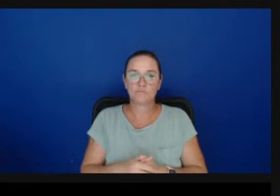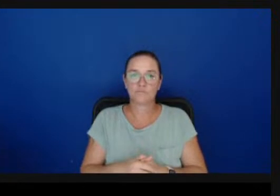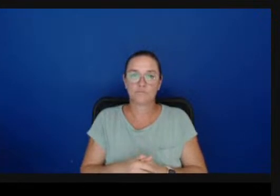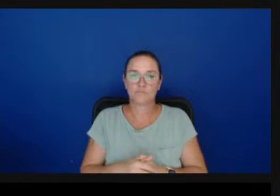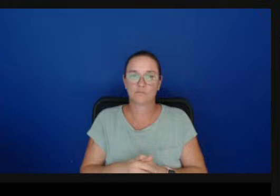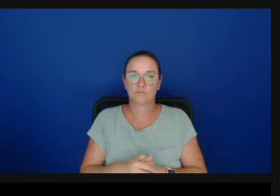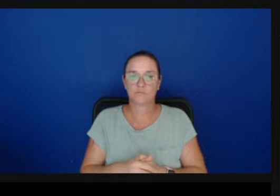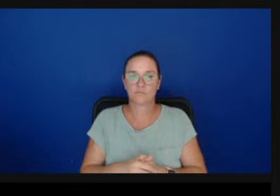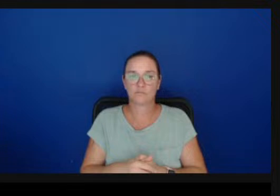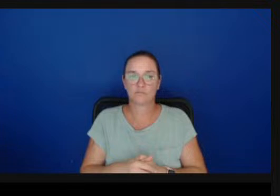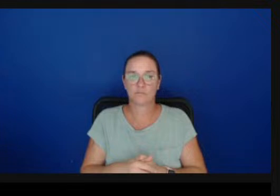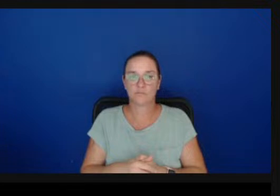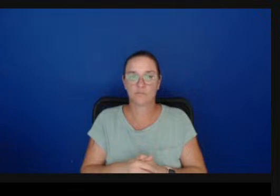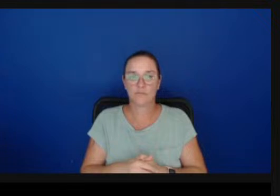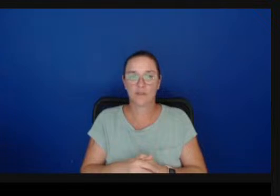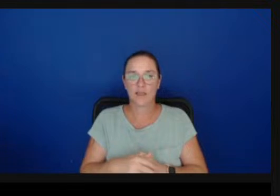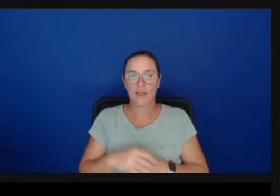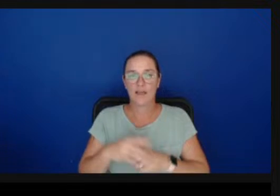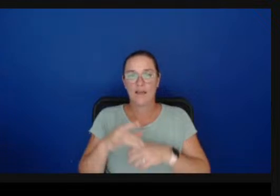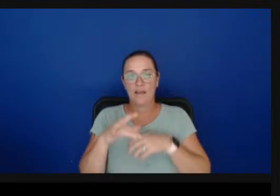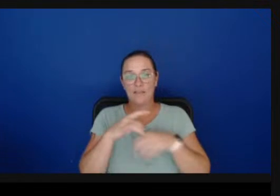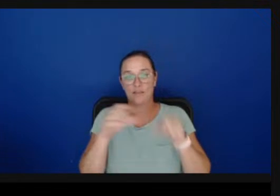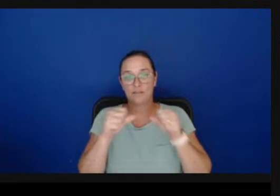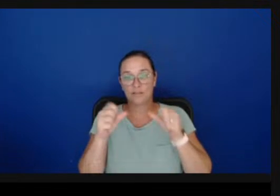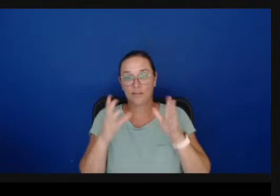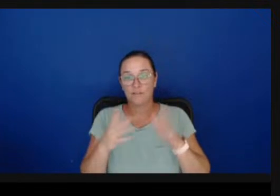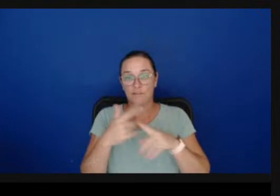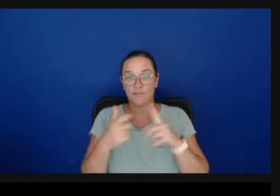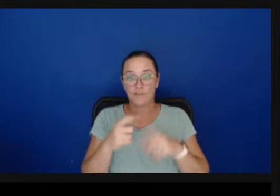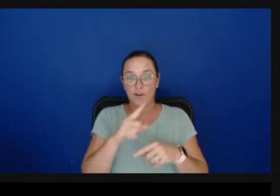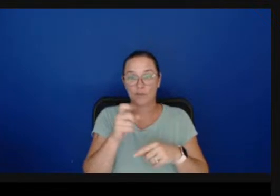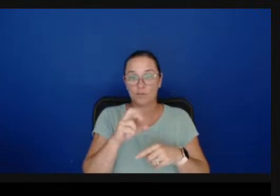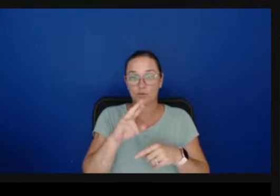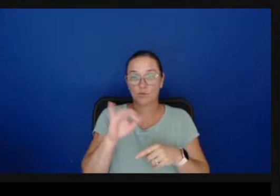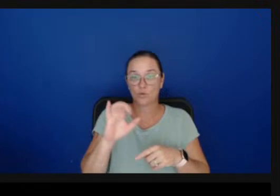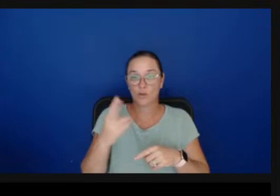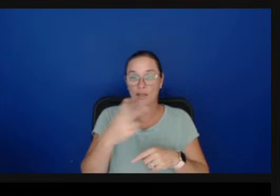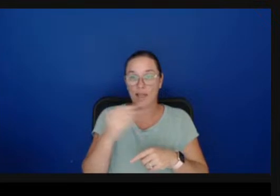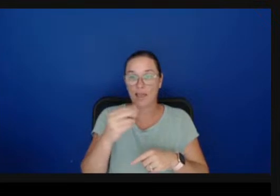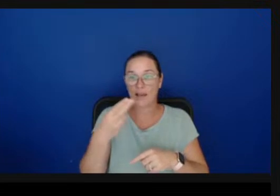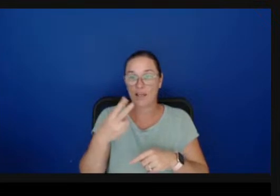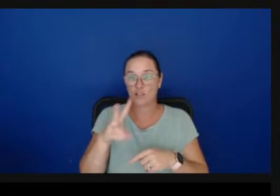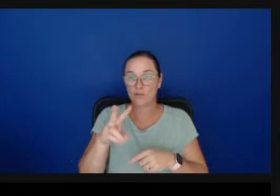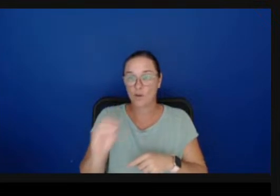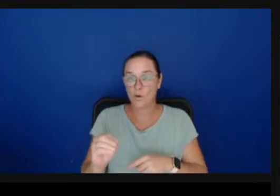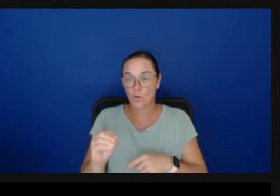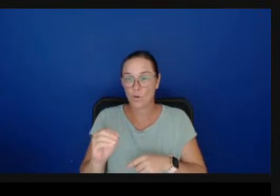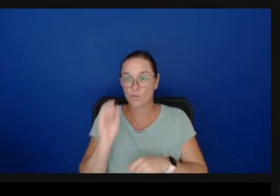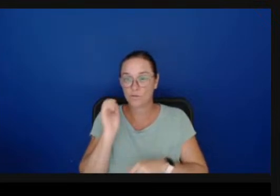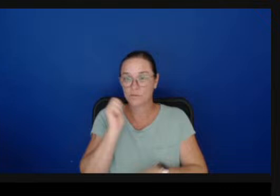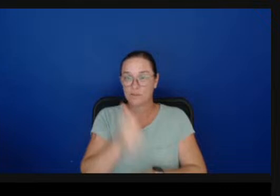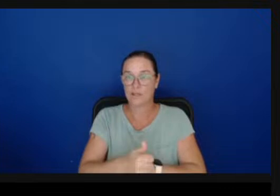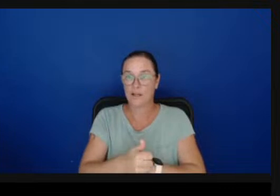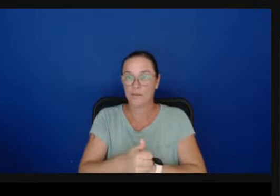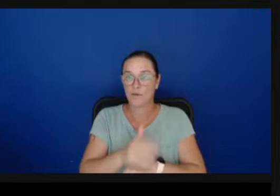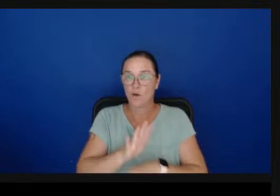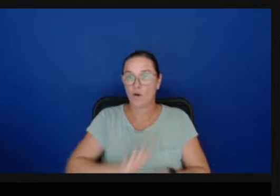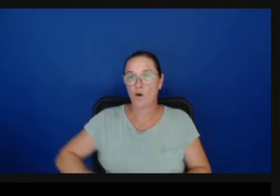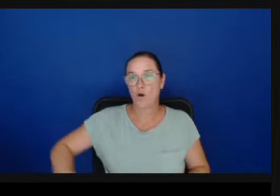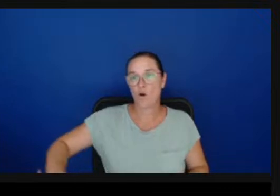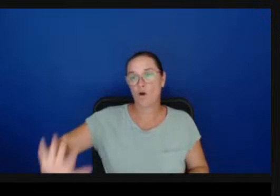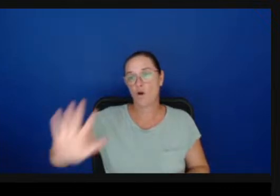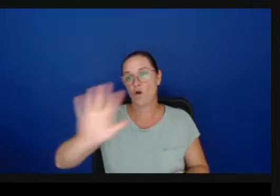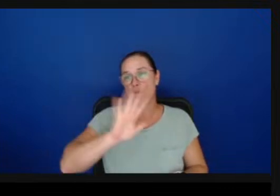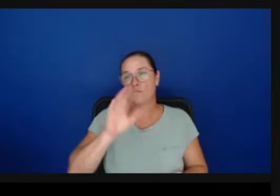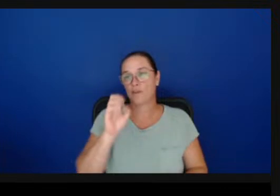The seismologists from Zurich and HVO deployed 115 seismic nodes across all of the East Rift